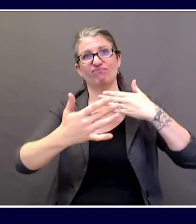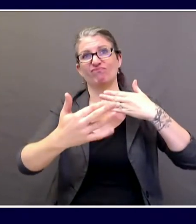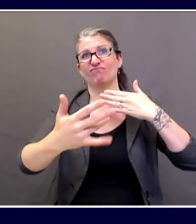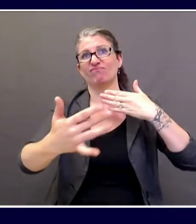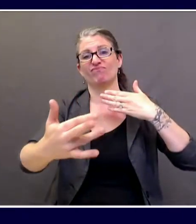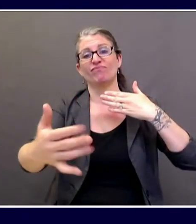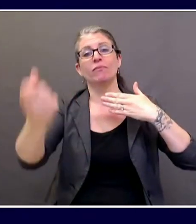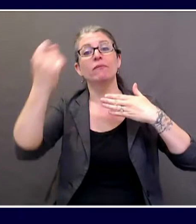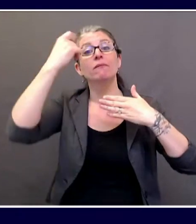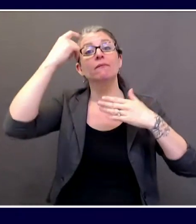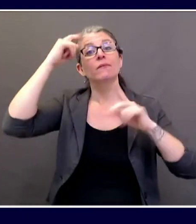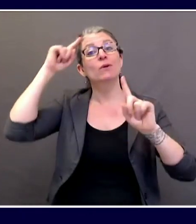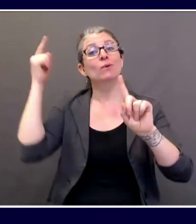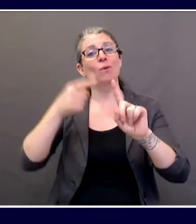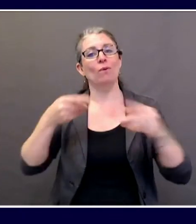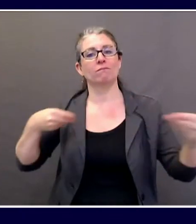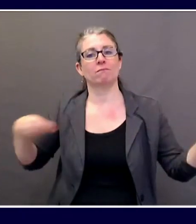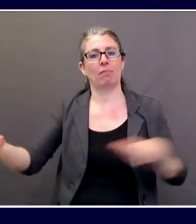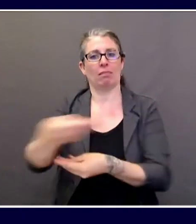Okay.